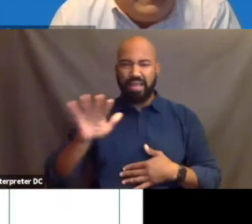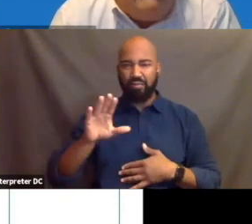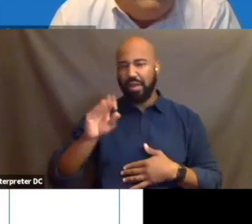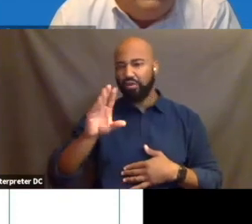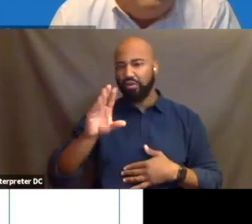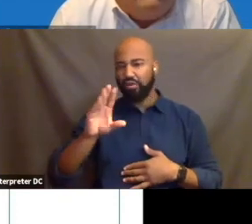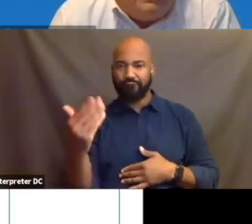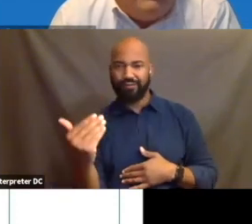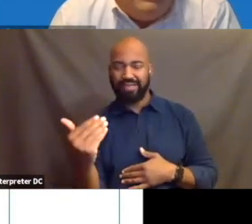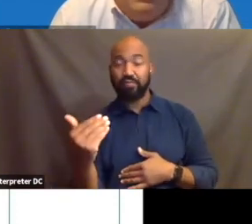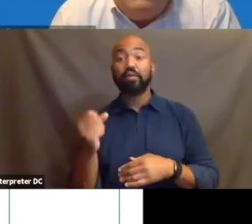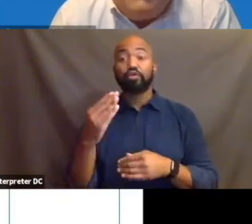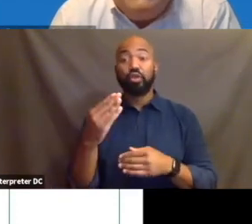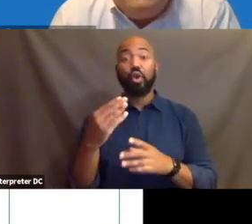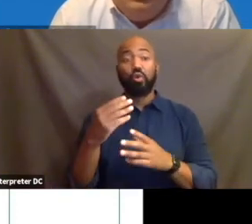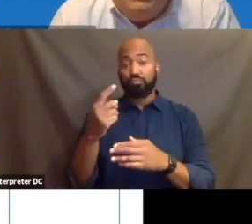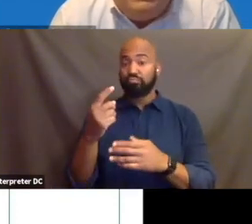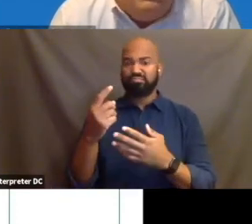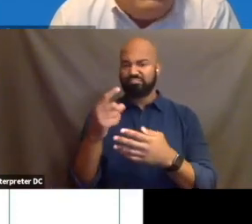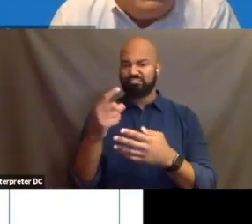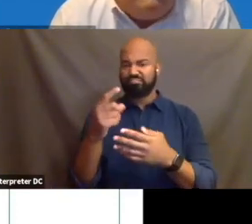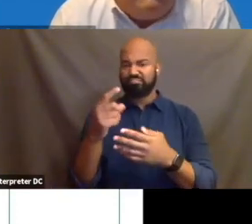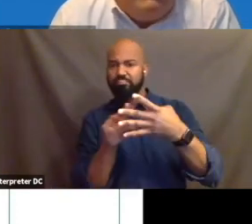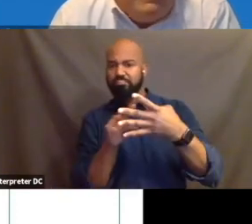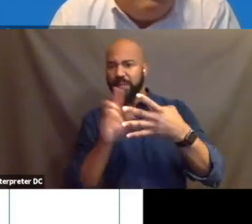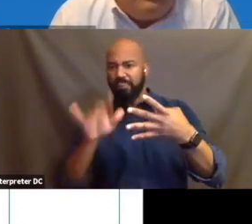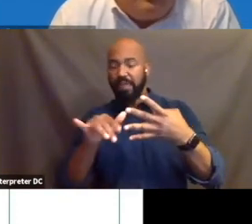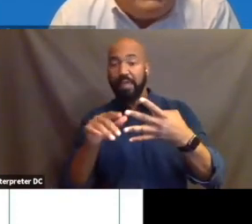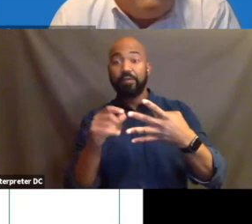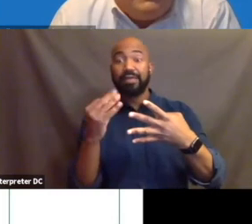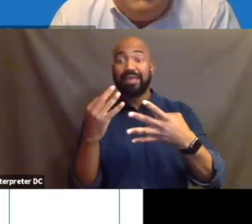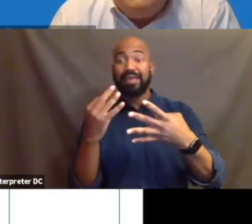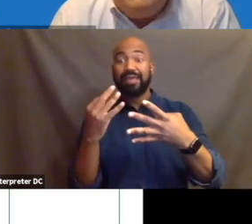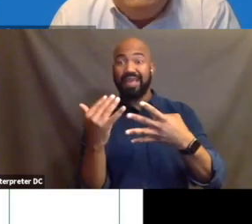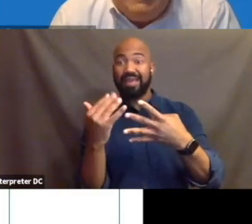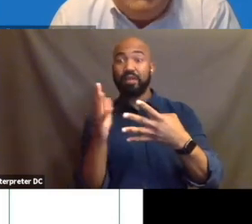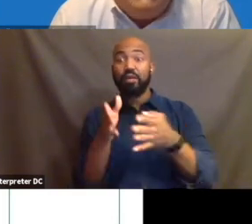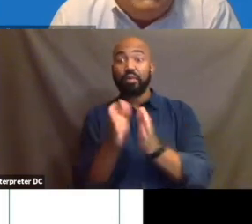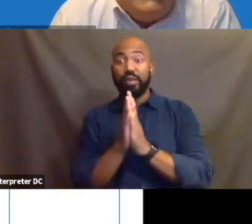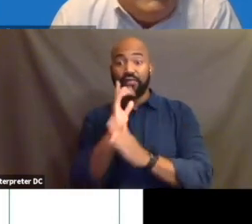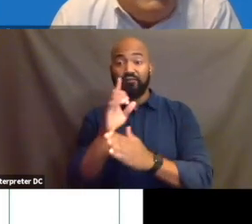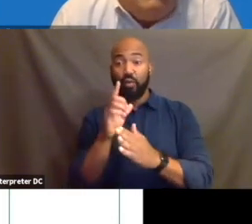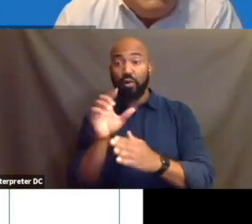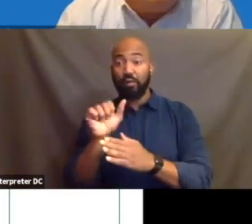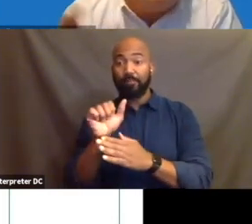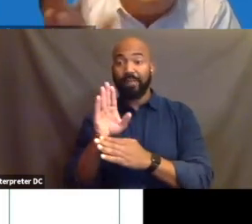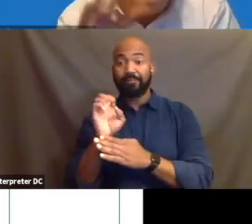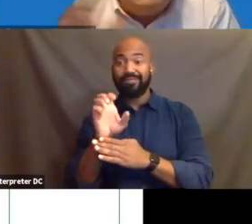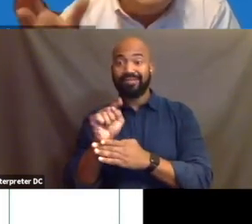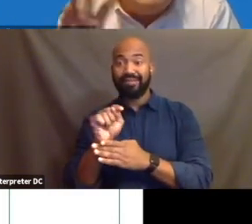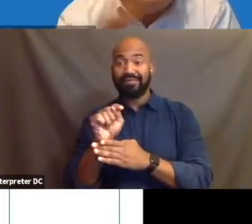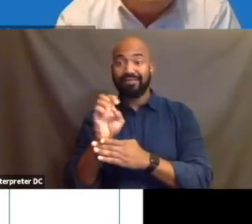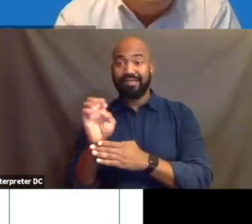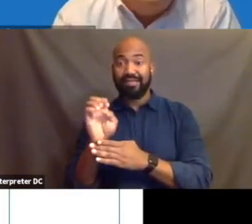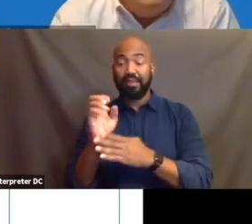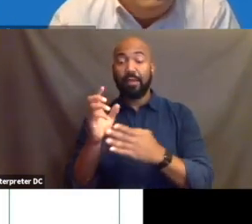so halfway through the month. The concern here is that if we make a request for an absentee ballot, it